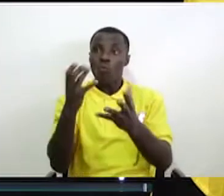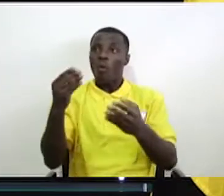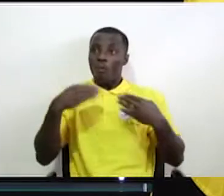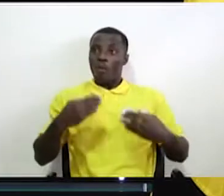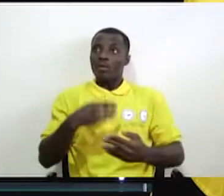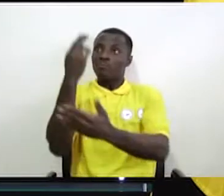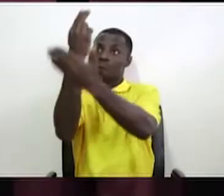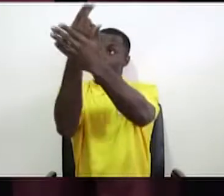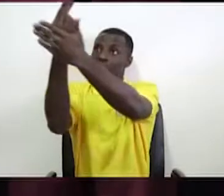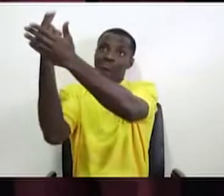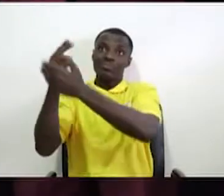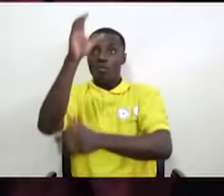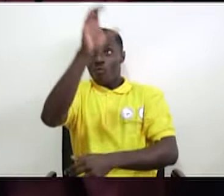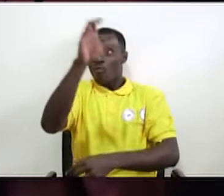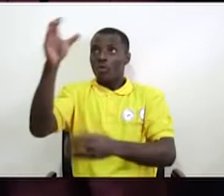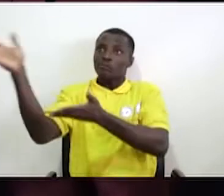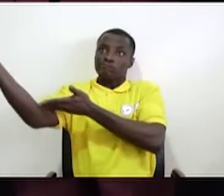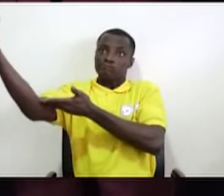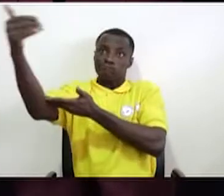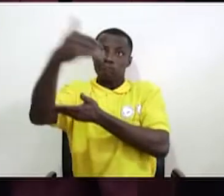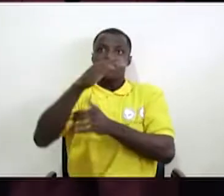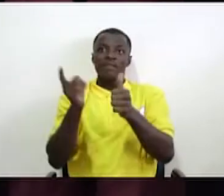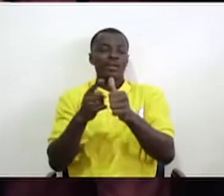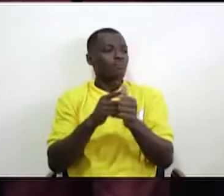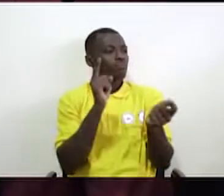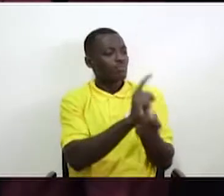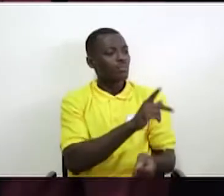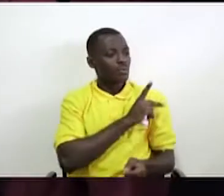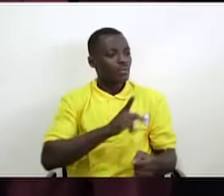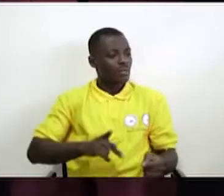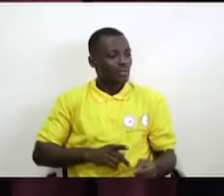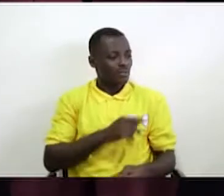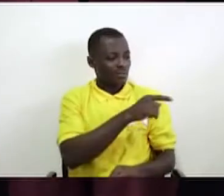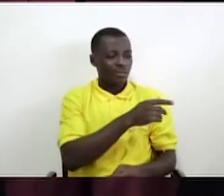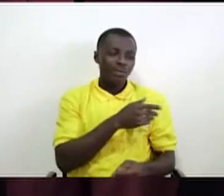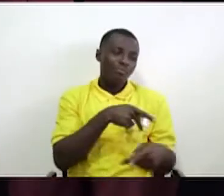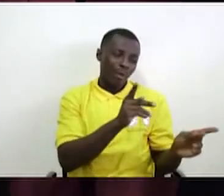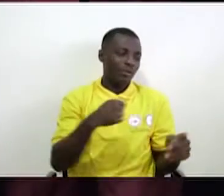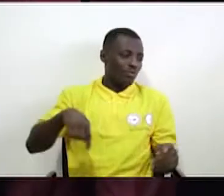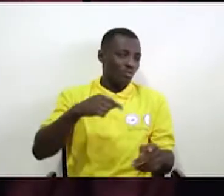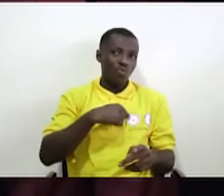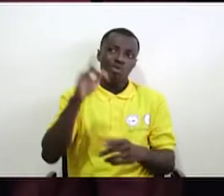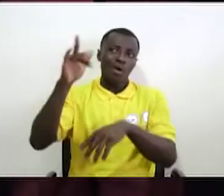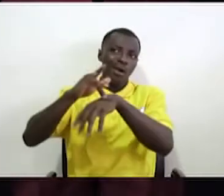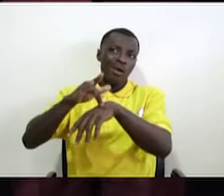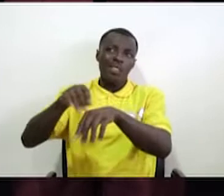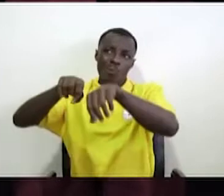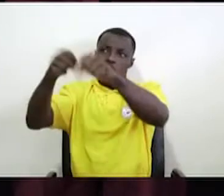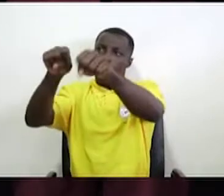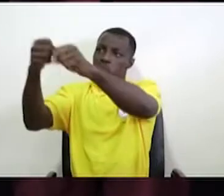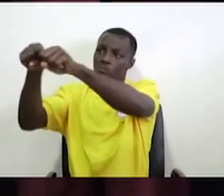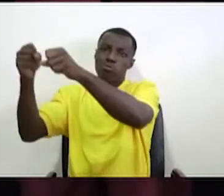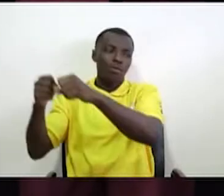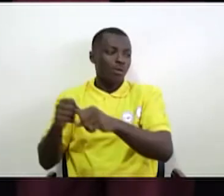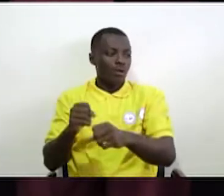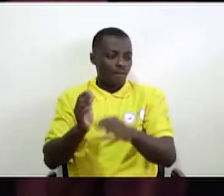pese wo yi nipa no edua ni free dia. They went to ask Pilate, let us go and break their legs so that we can take these people. Wo ko Pilate check obi sai